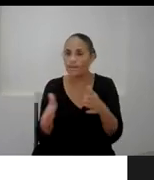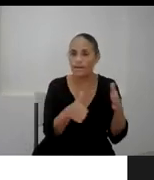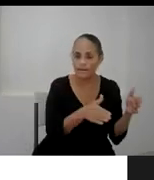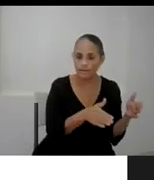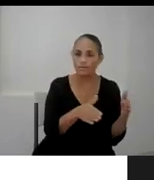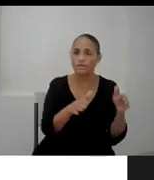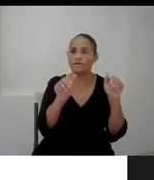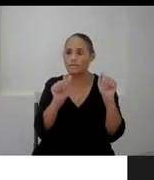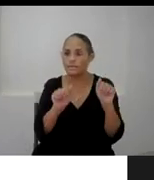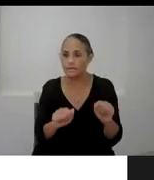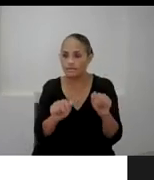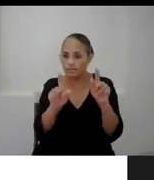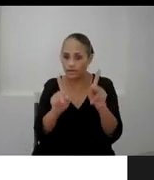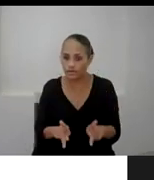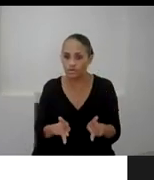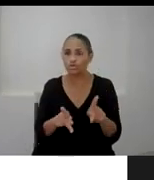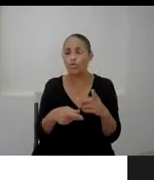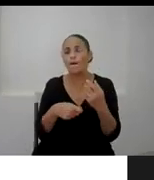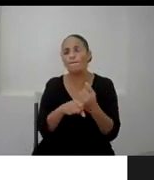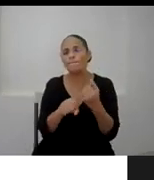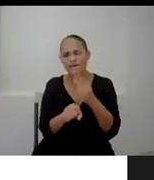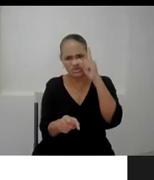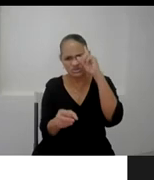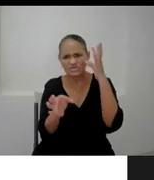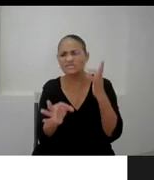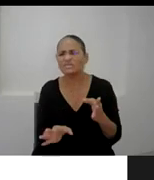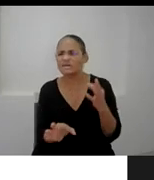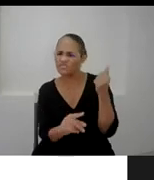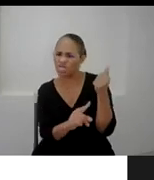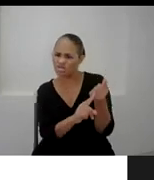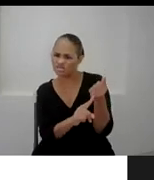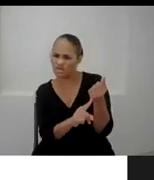enabling the person to be able to make choices in their lives.